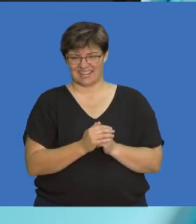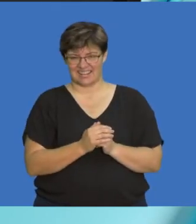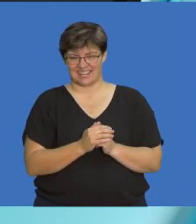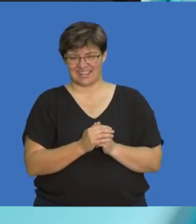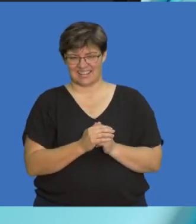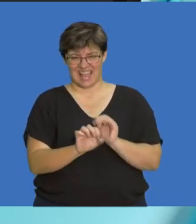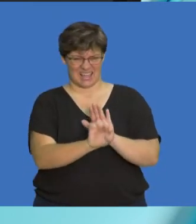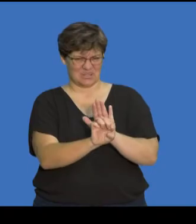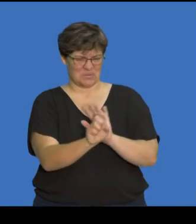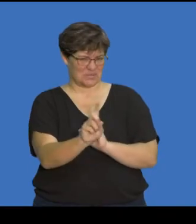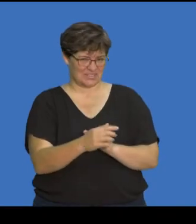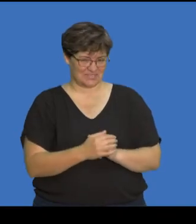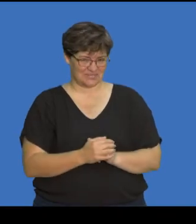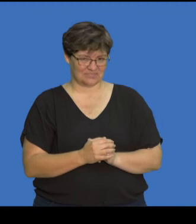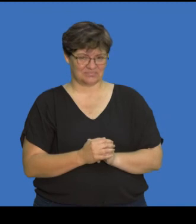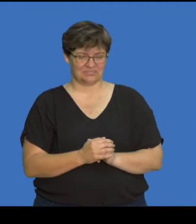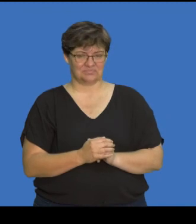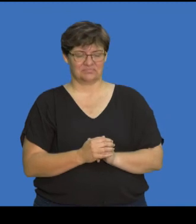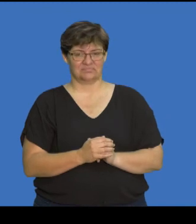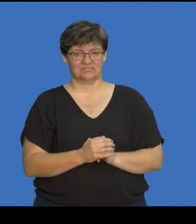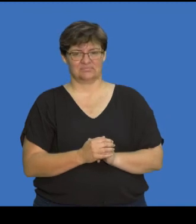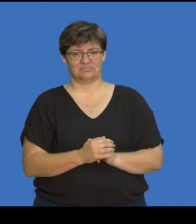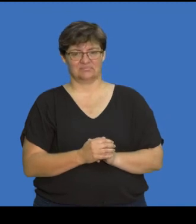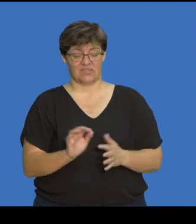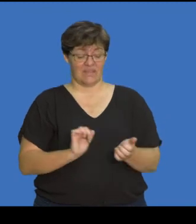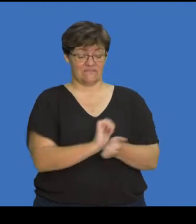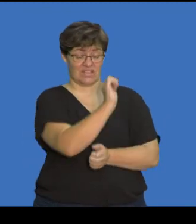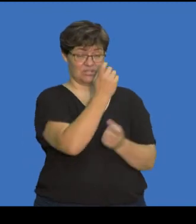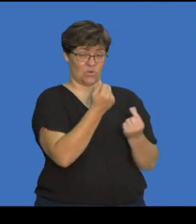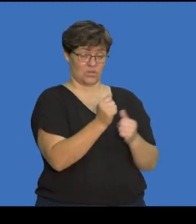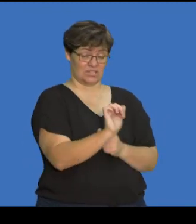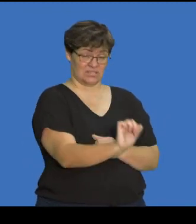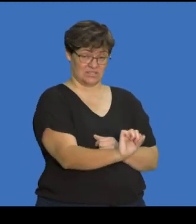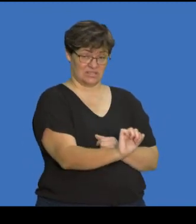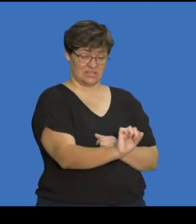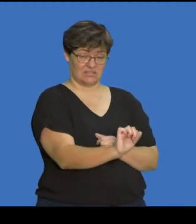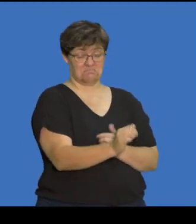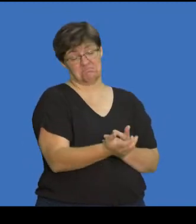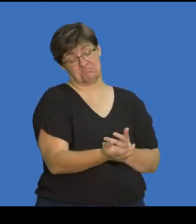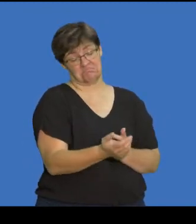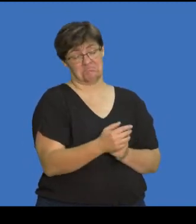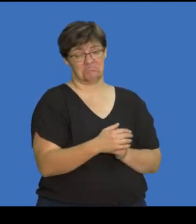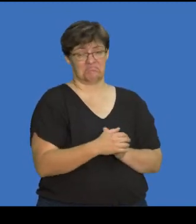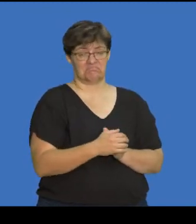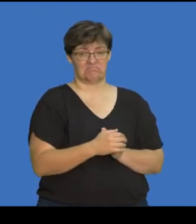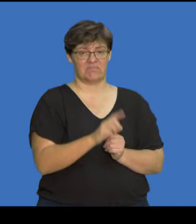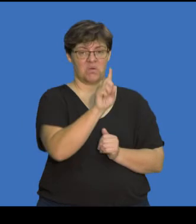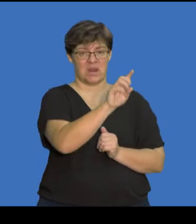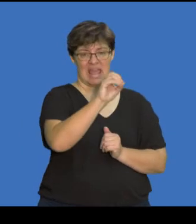example. If you're taking your fixed cost to be 100,